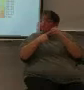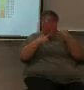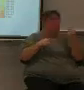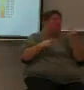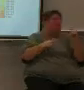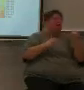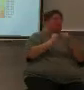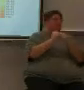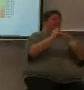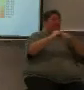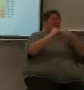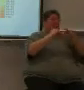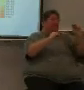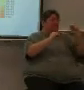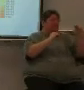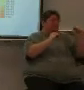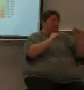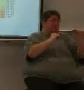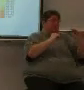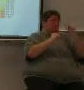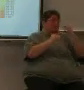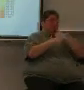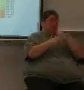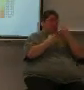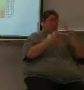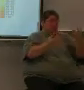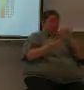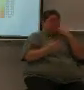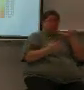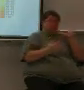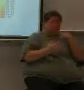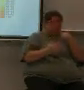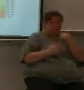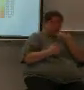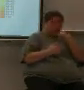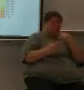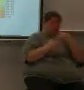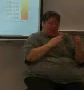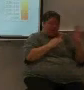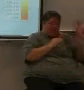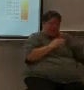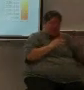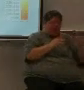better? That makes me mad. Don't buy their gas.